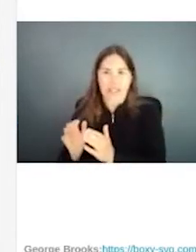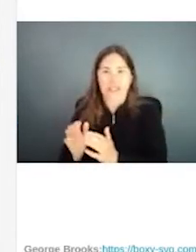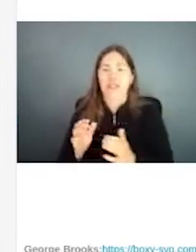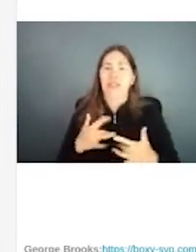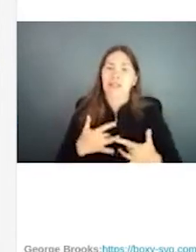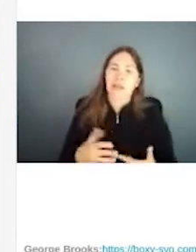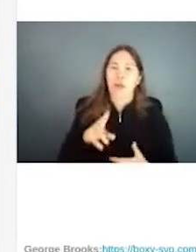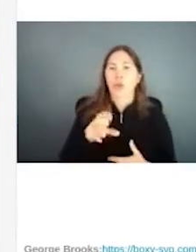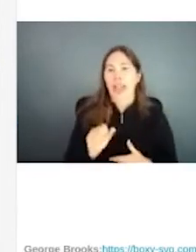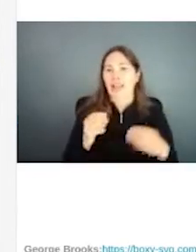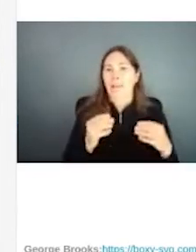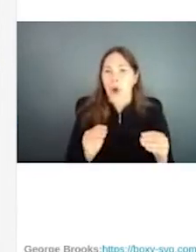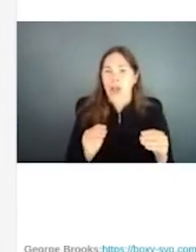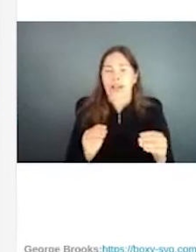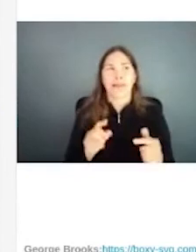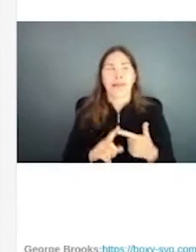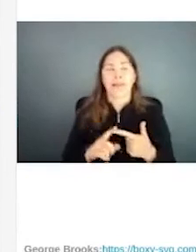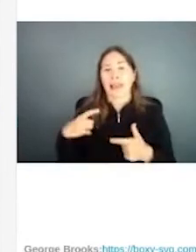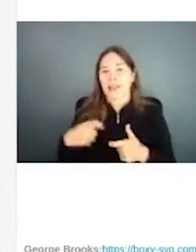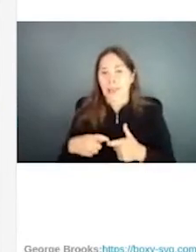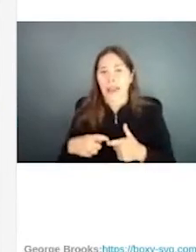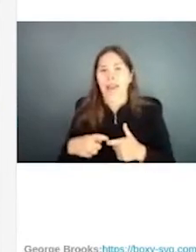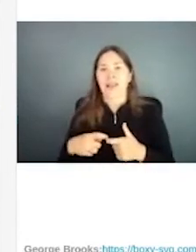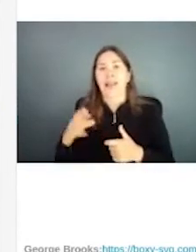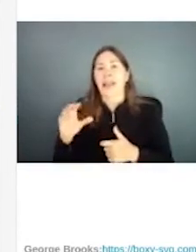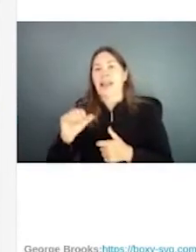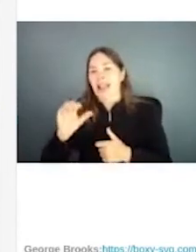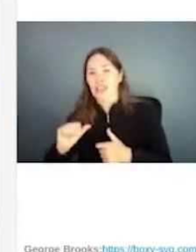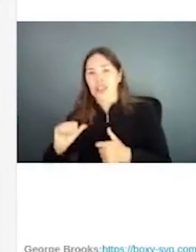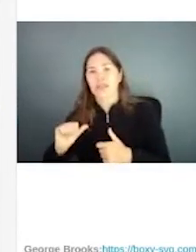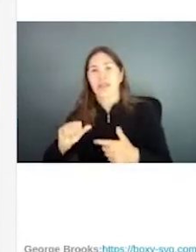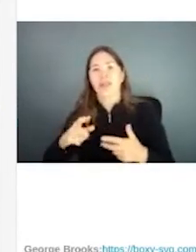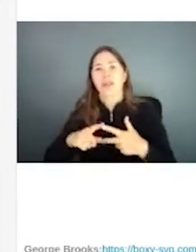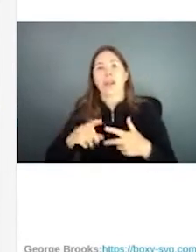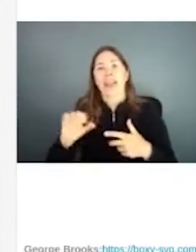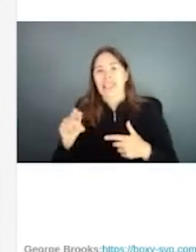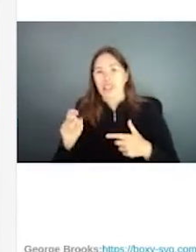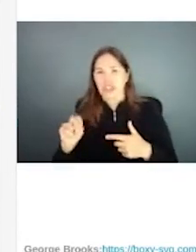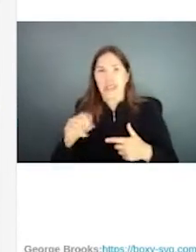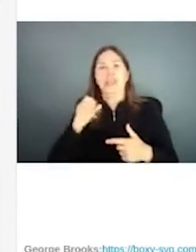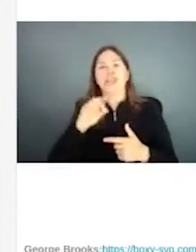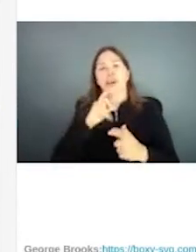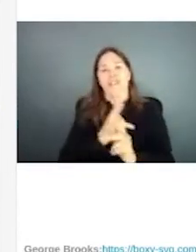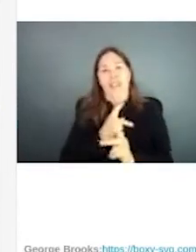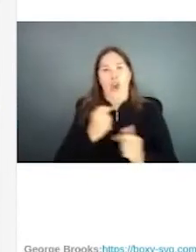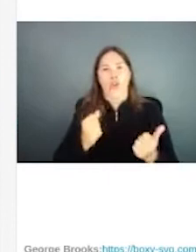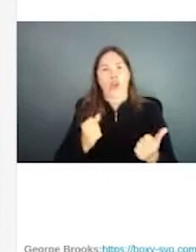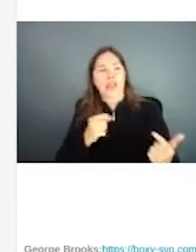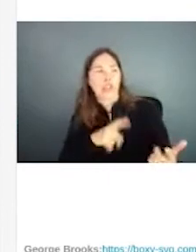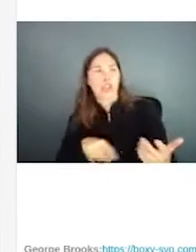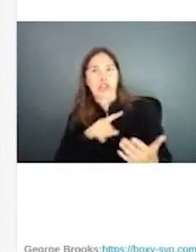US market, Hispanic market, and an Asian market. And then they have to figure out what appeals to each of